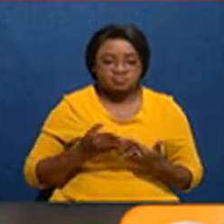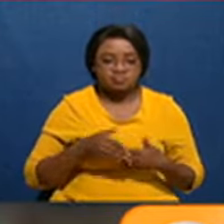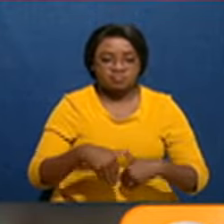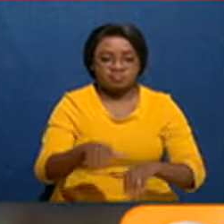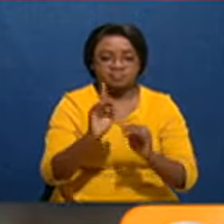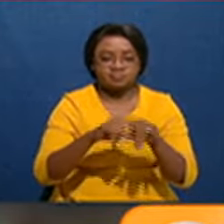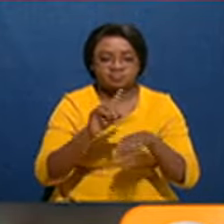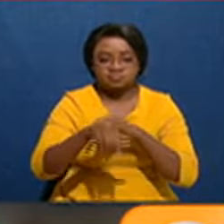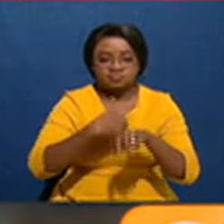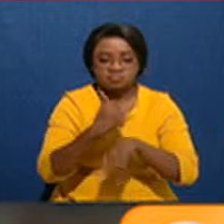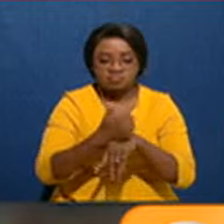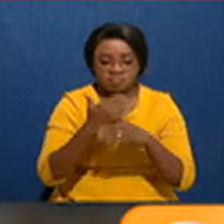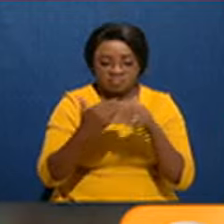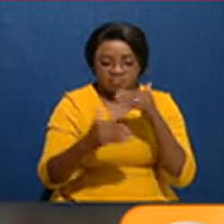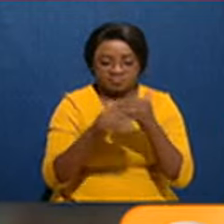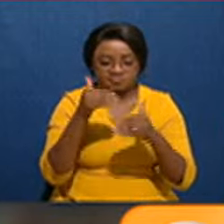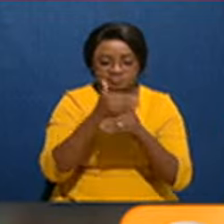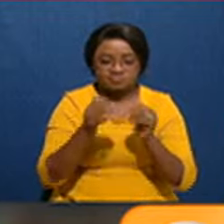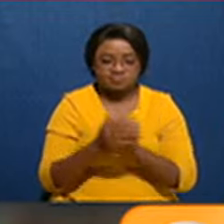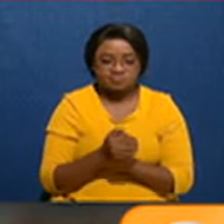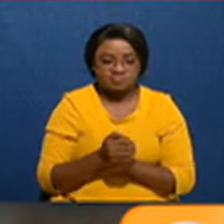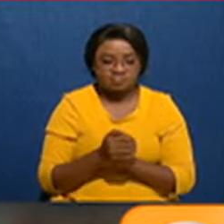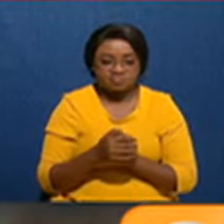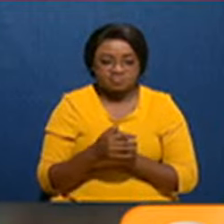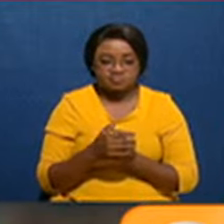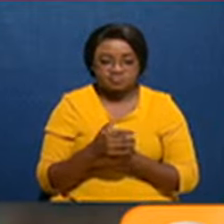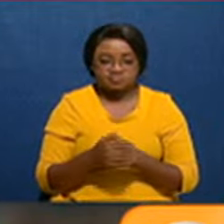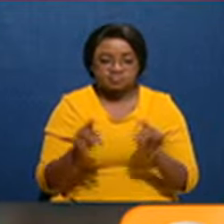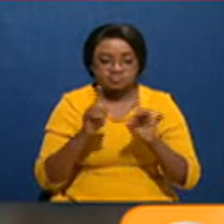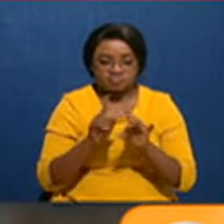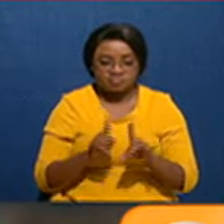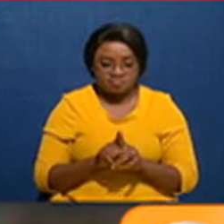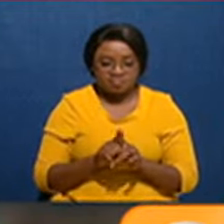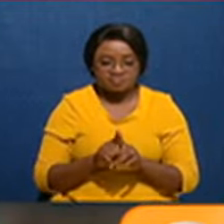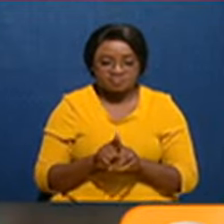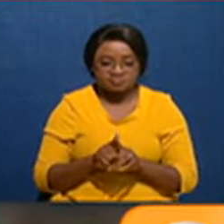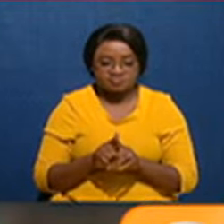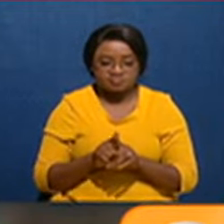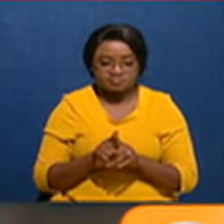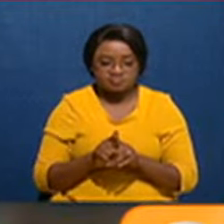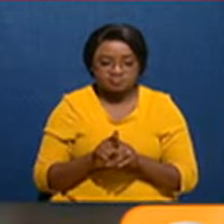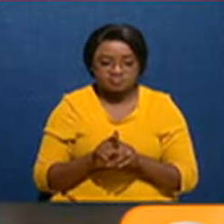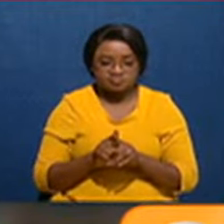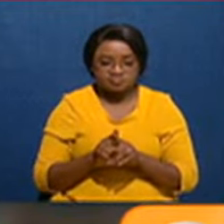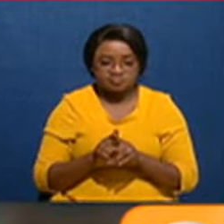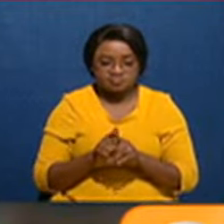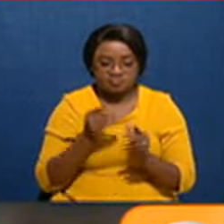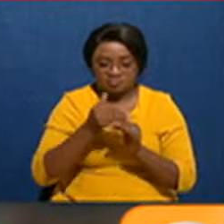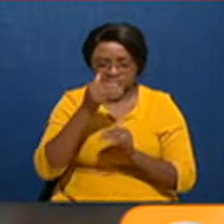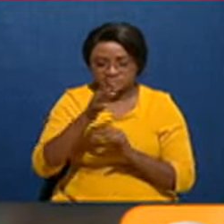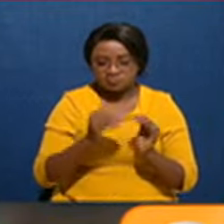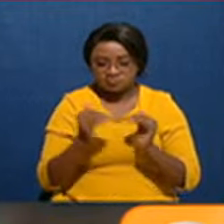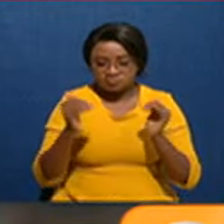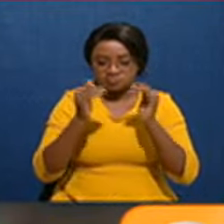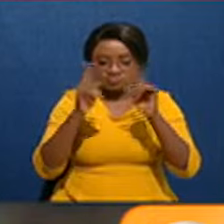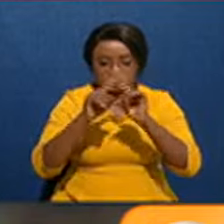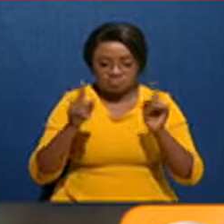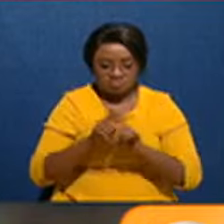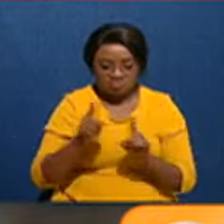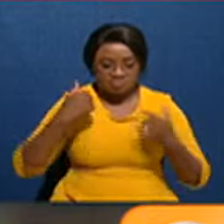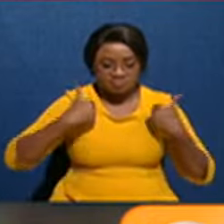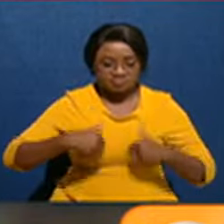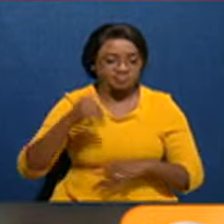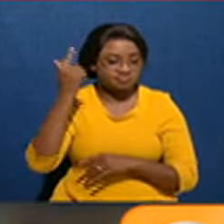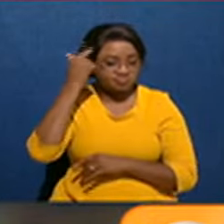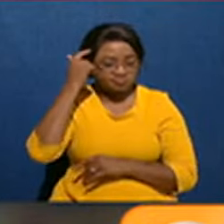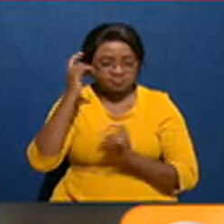buildings. In terms of the persecution, I think perhaps that will be maybe the next level. But I think if they were empowered